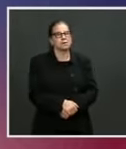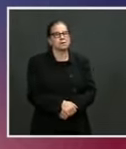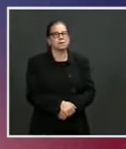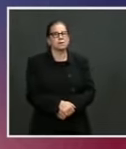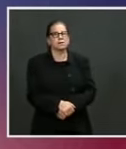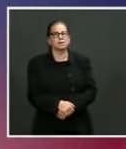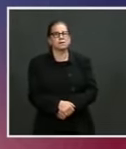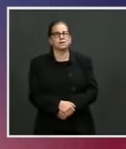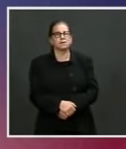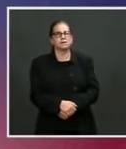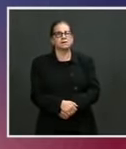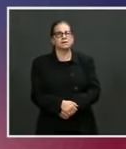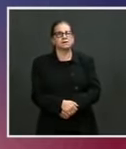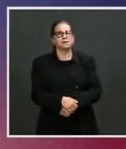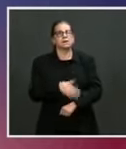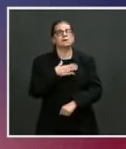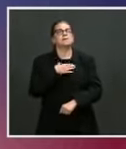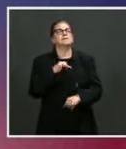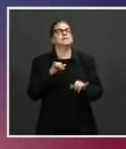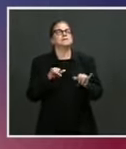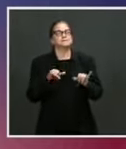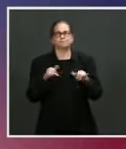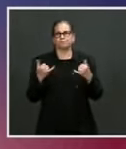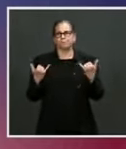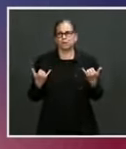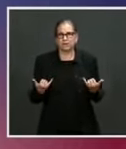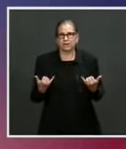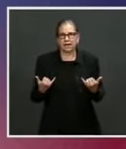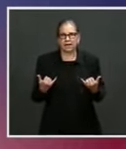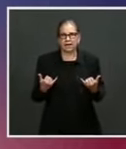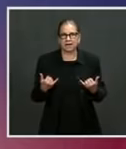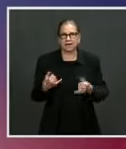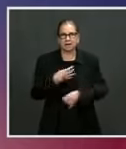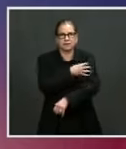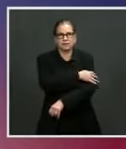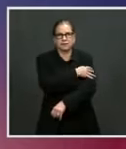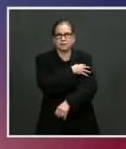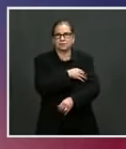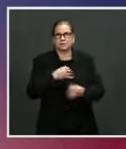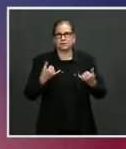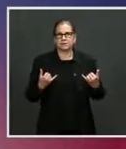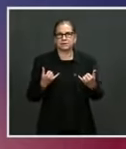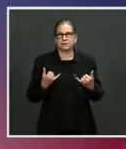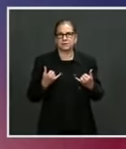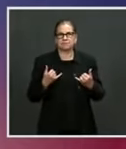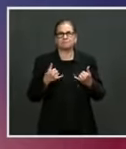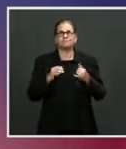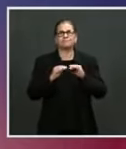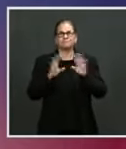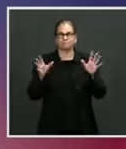And today, Staff Sergeant Chris Slutman rests here in Arlington in Section 60,